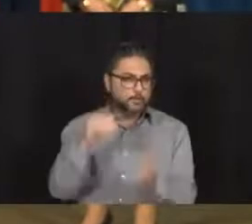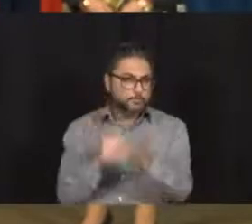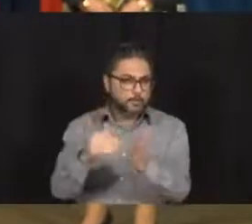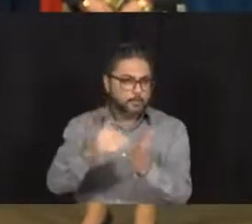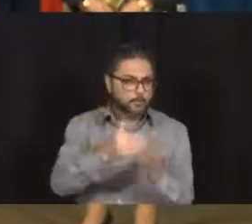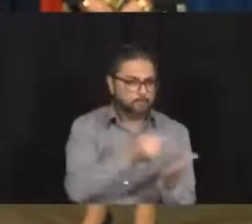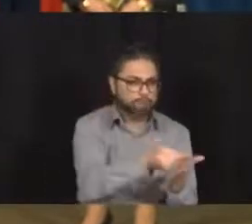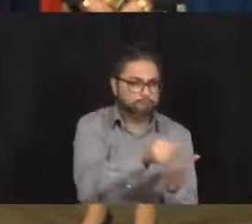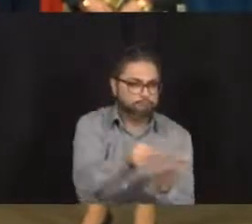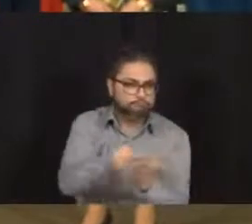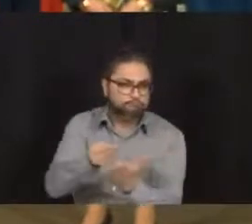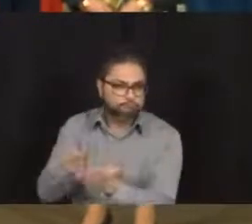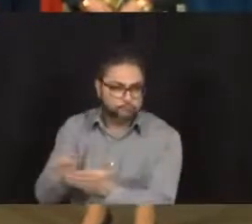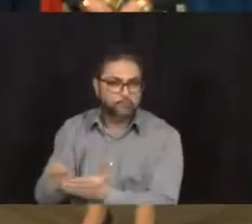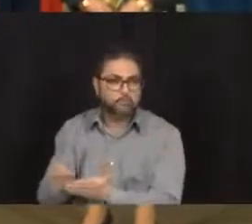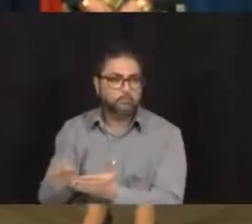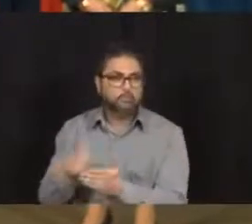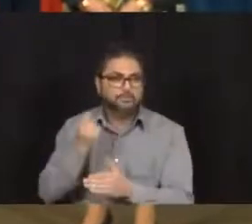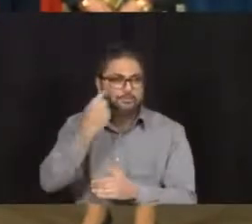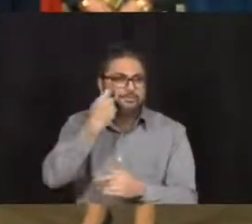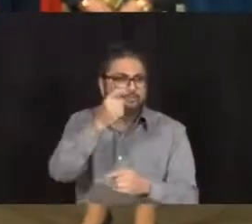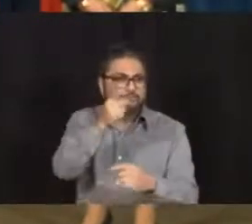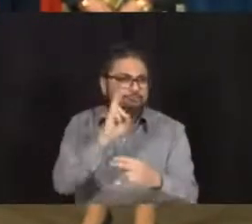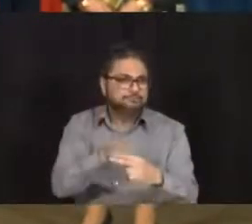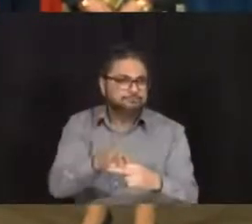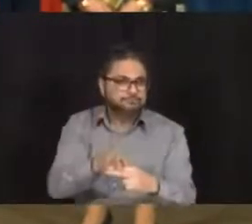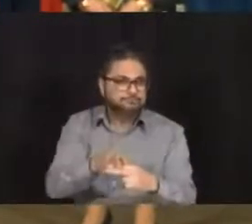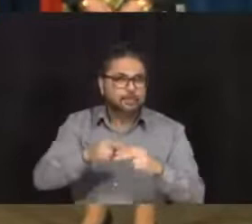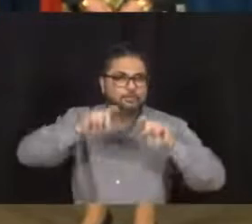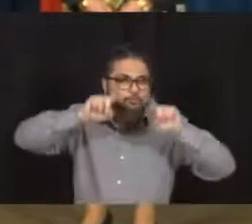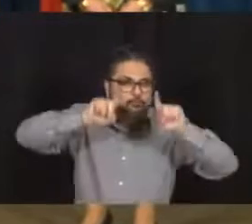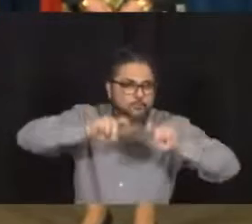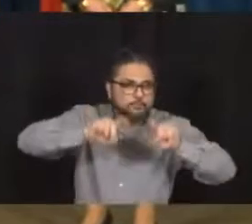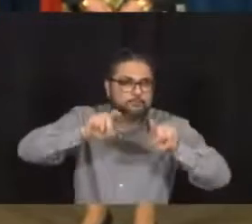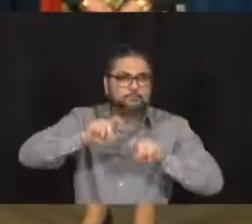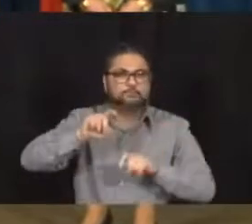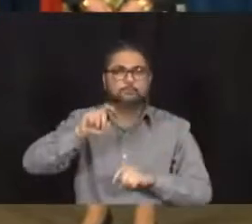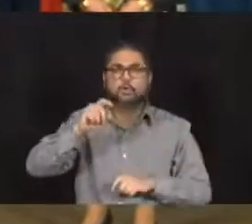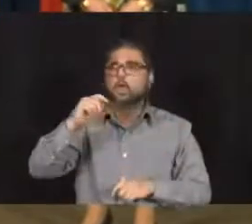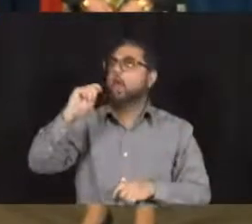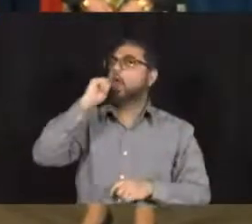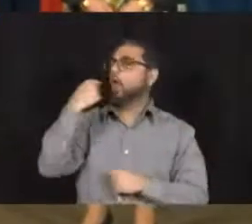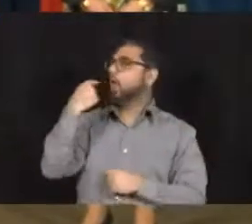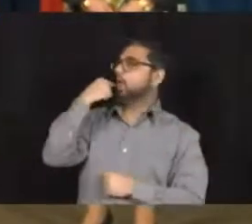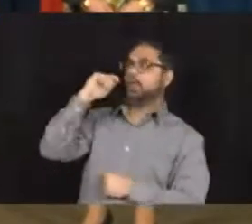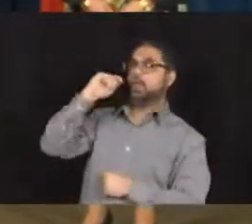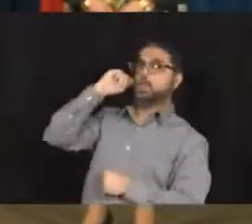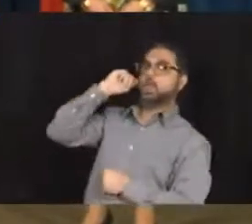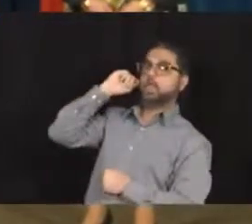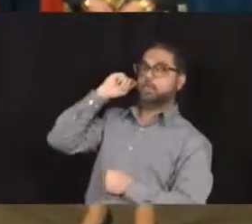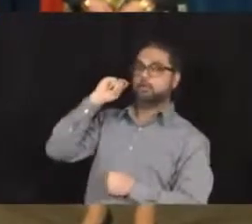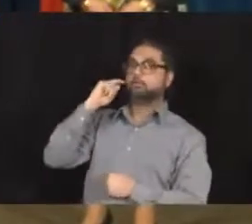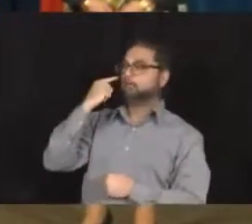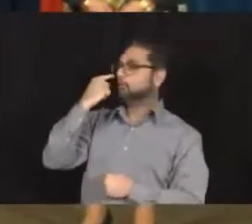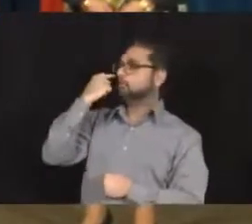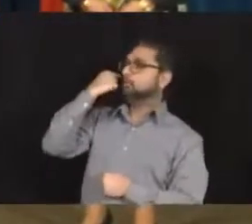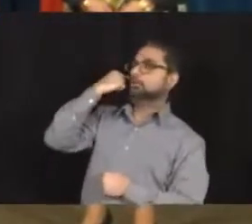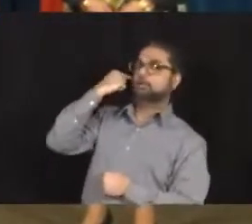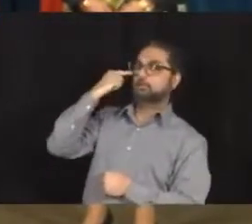about swabs that weren't up to standard. I'm wondering, have you received a lot of